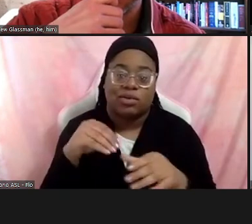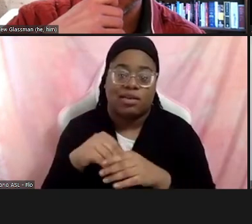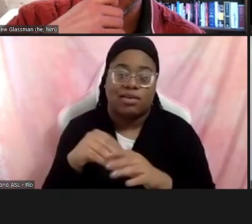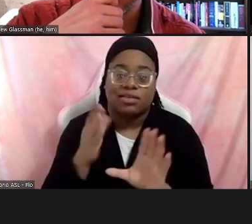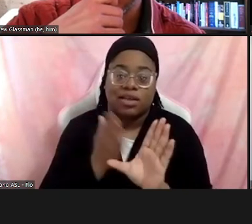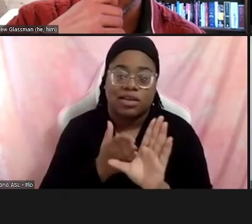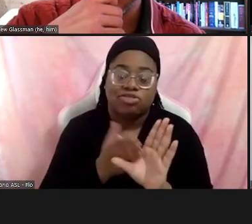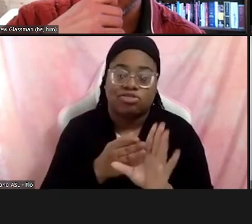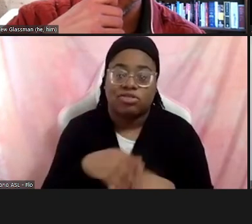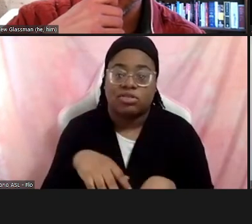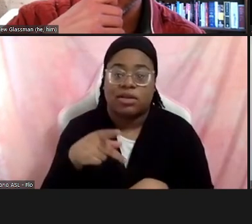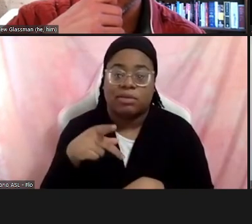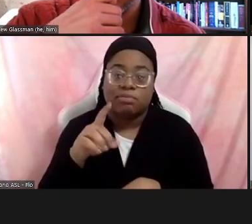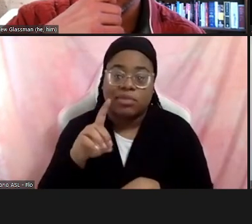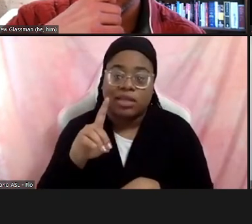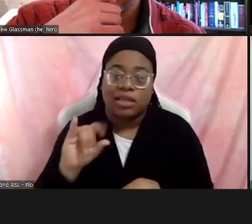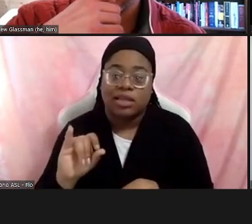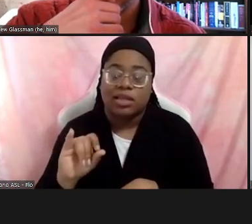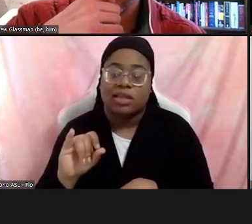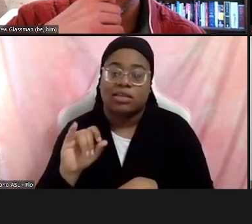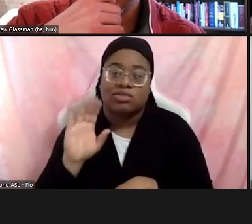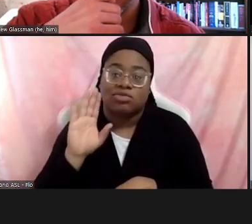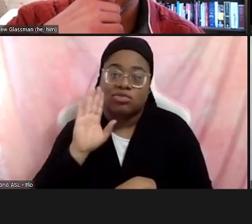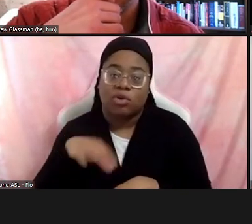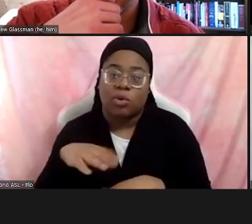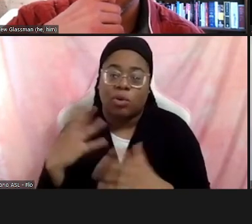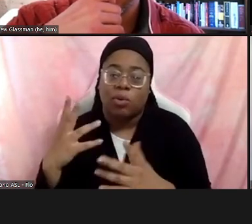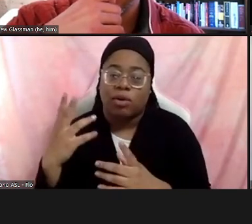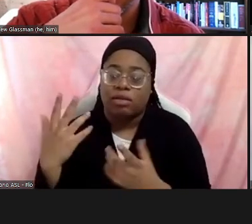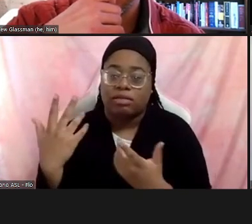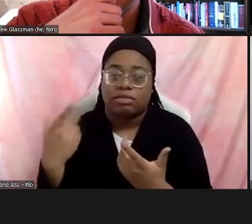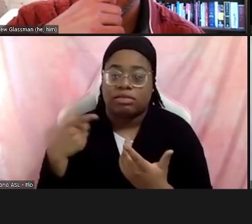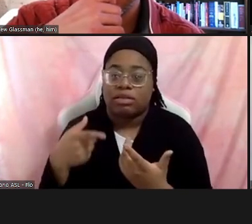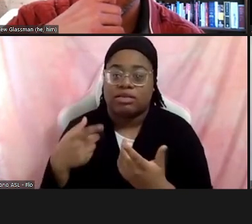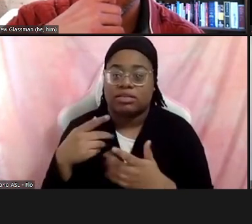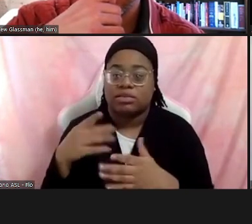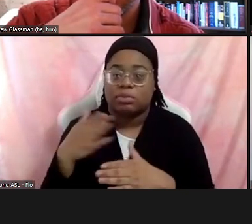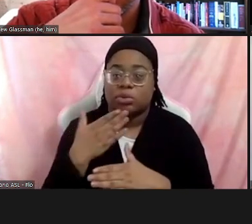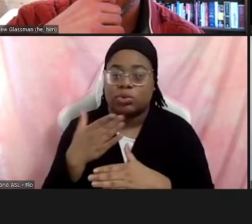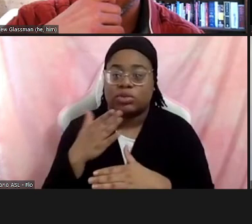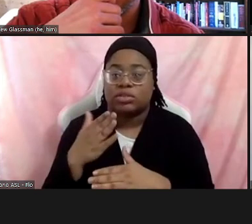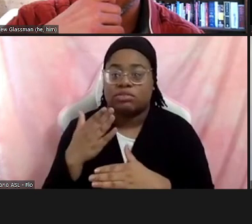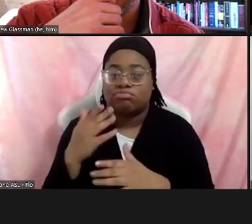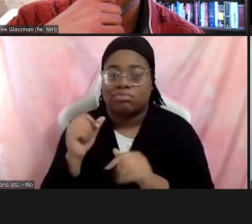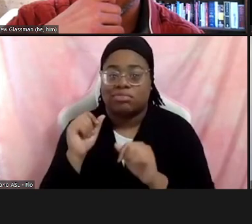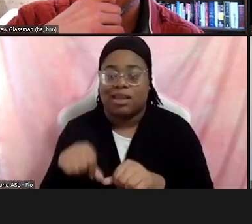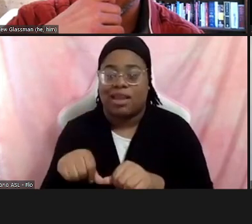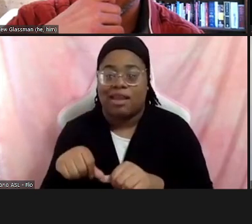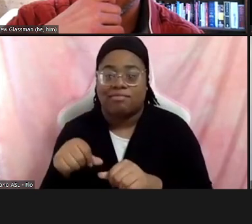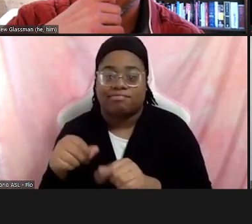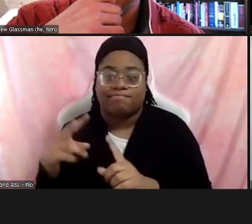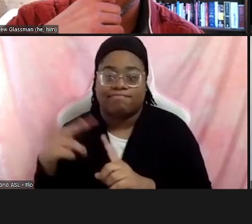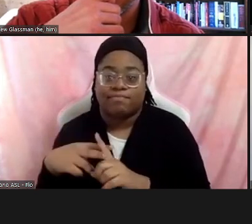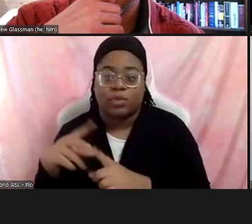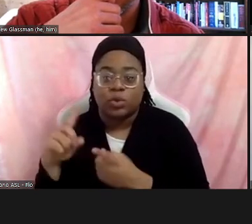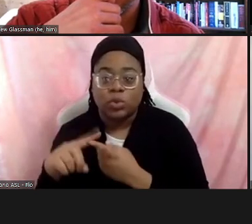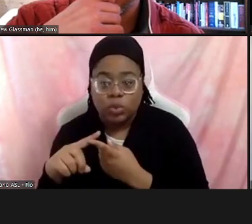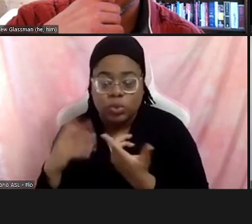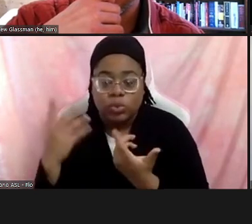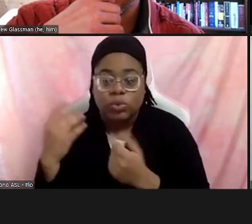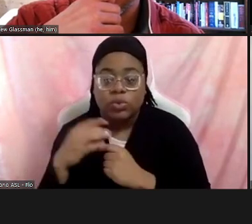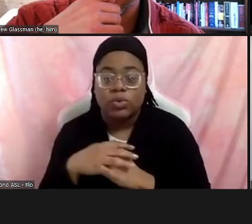and pediatrics to see what the applications of this kind of music might be. And